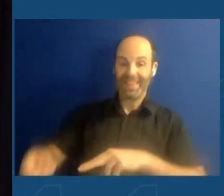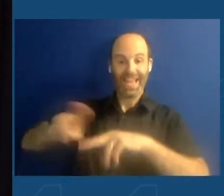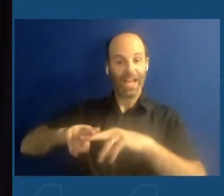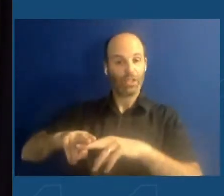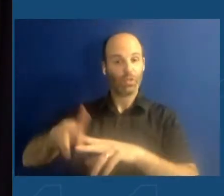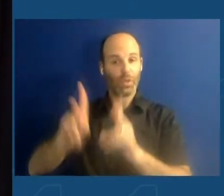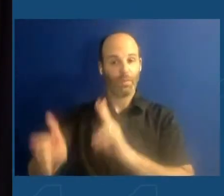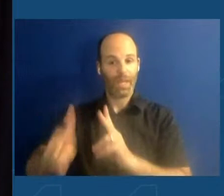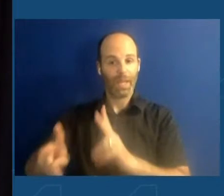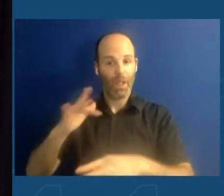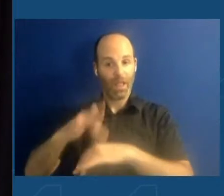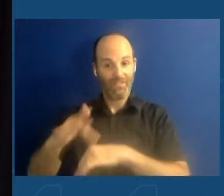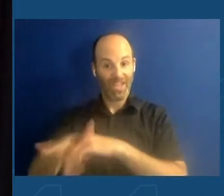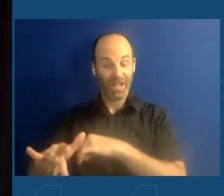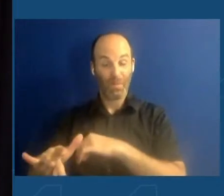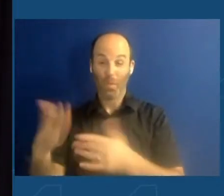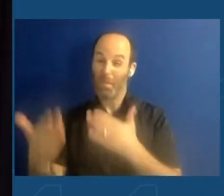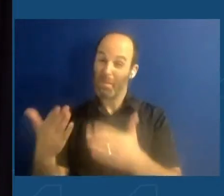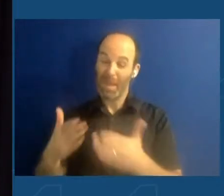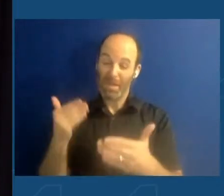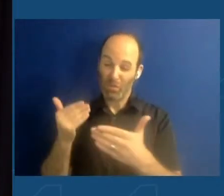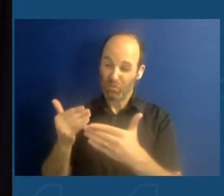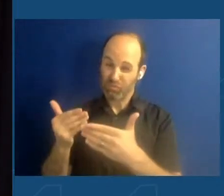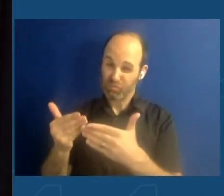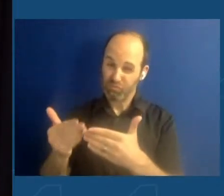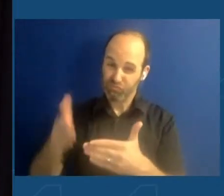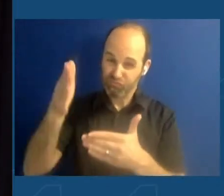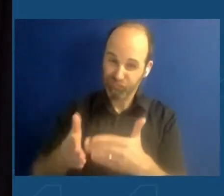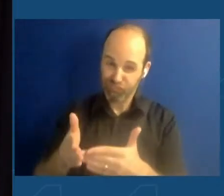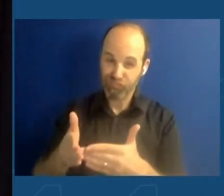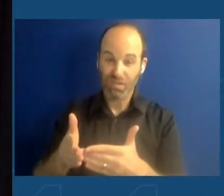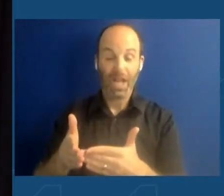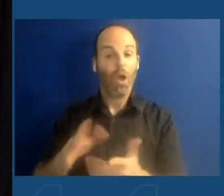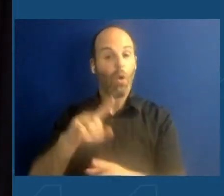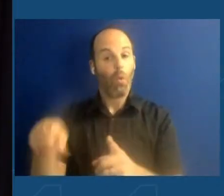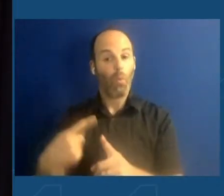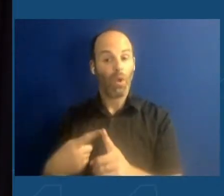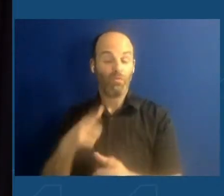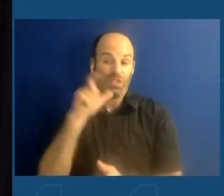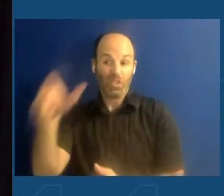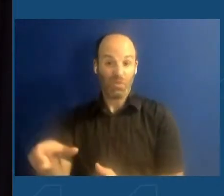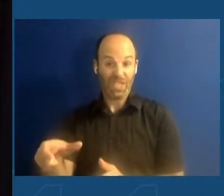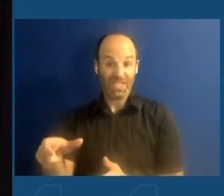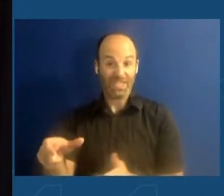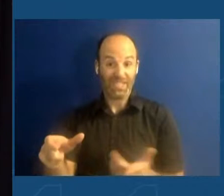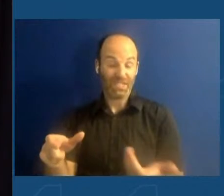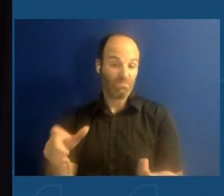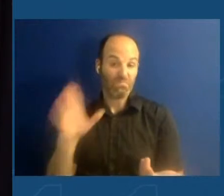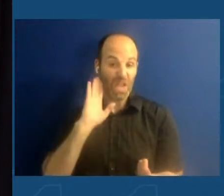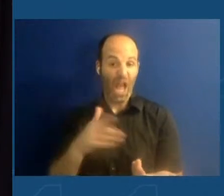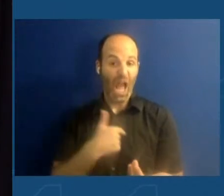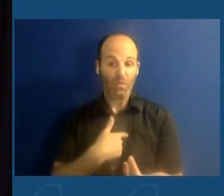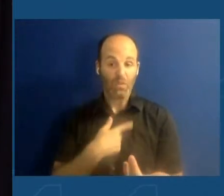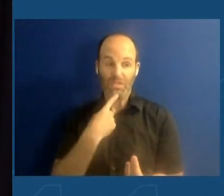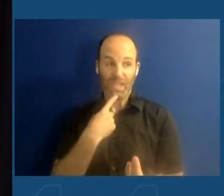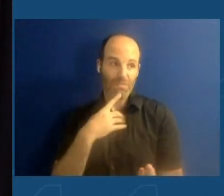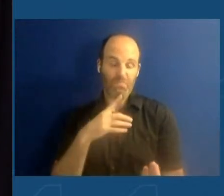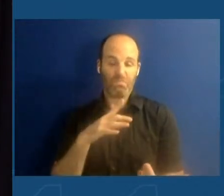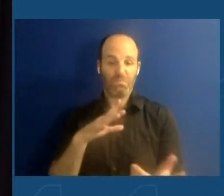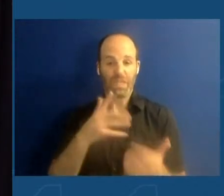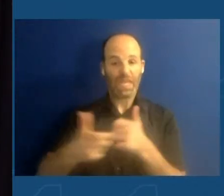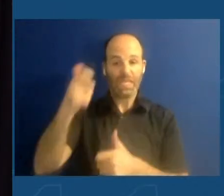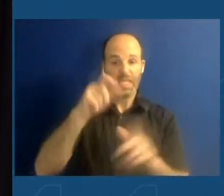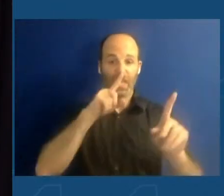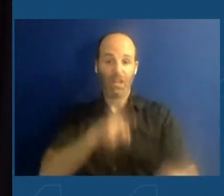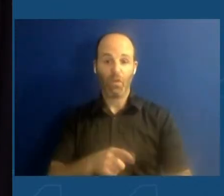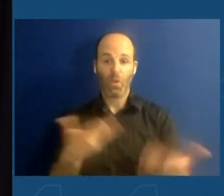that may come to an end soon, and when it comes to an end and we don't need it, I'll be very happy to cease the executive order. Probably, we're going to look